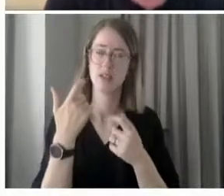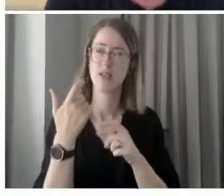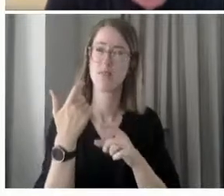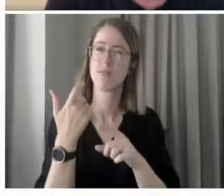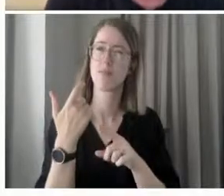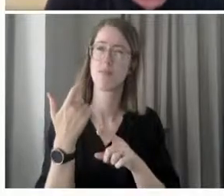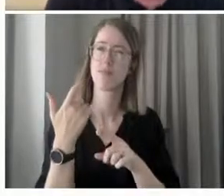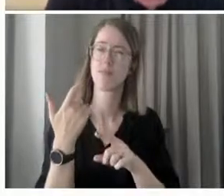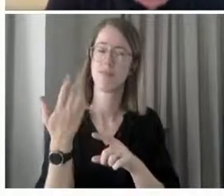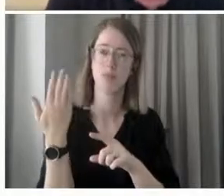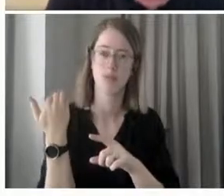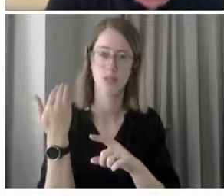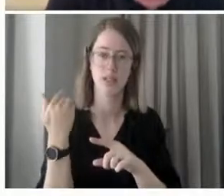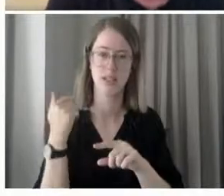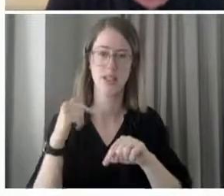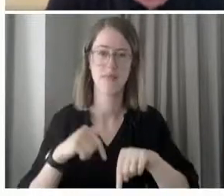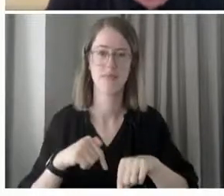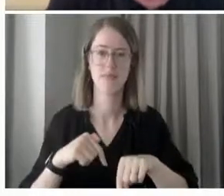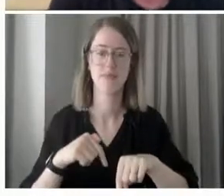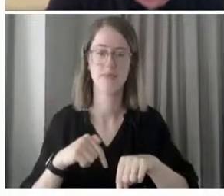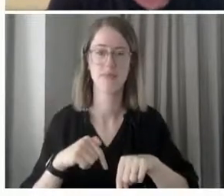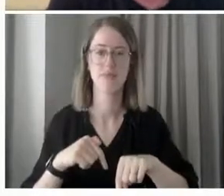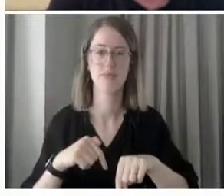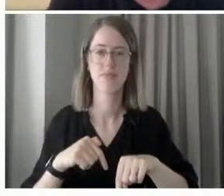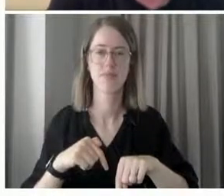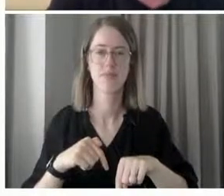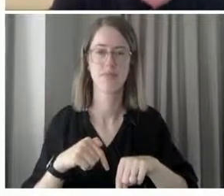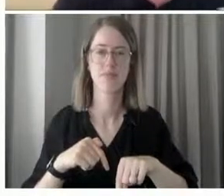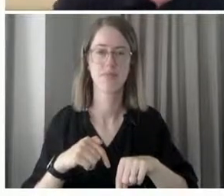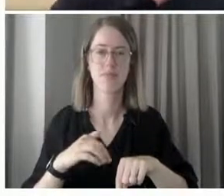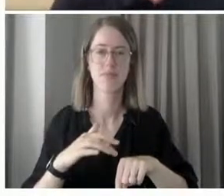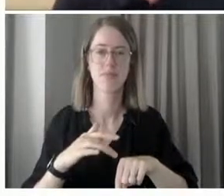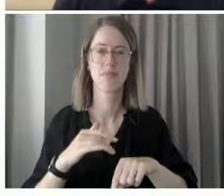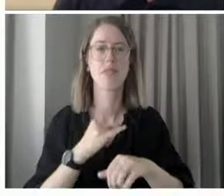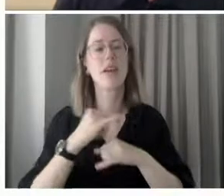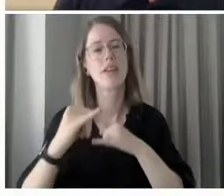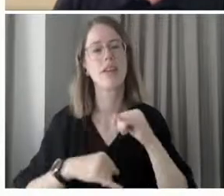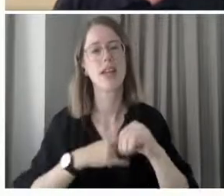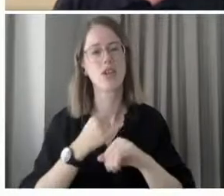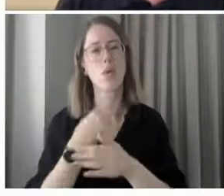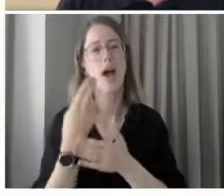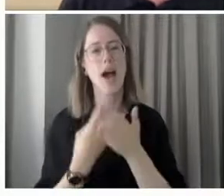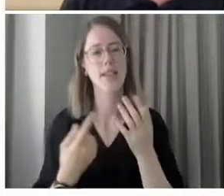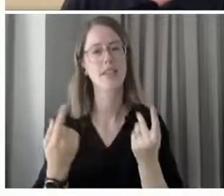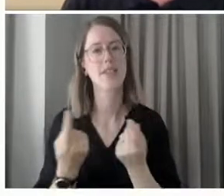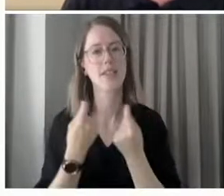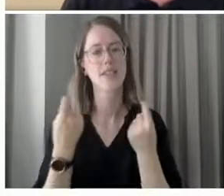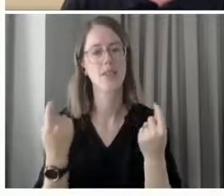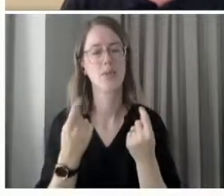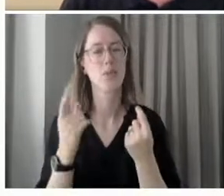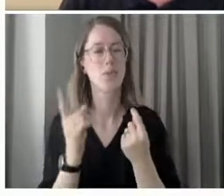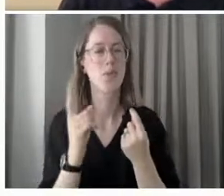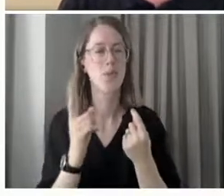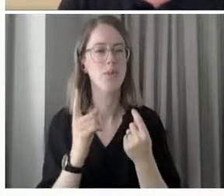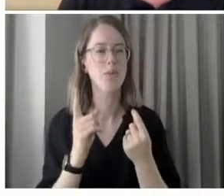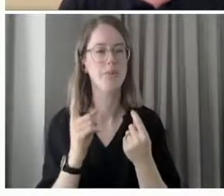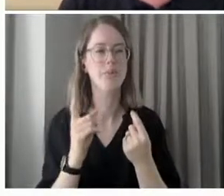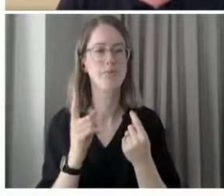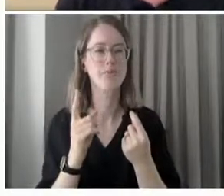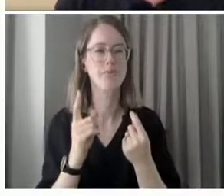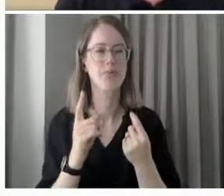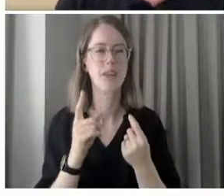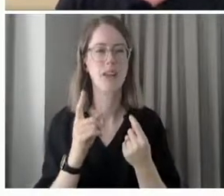I've been doing this is from New Zealand, from in the International Arts Festival, are cooking up this choose what you